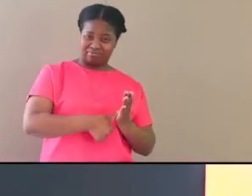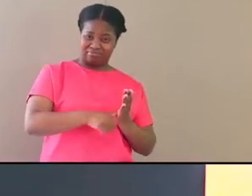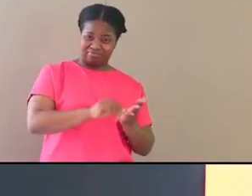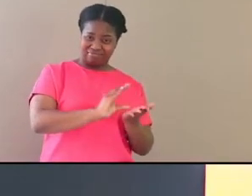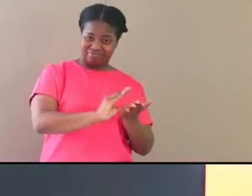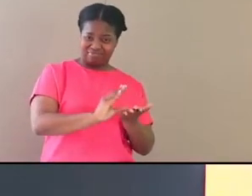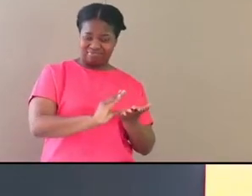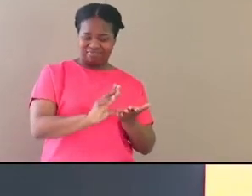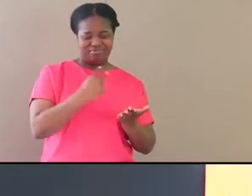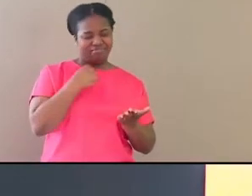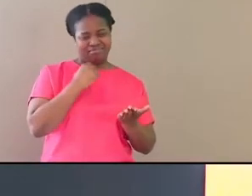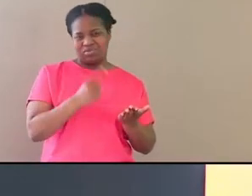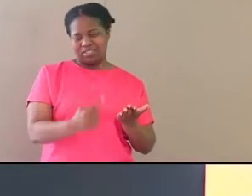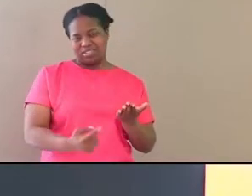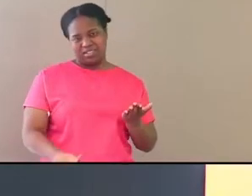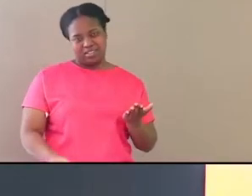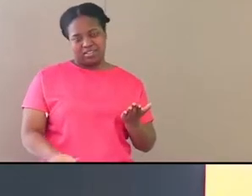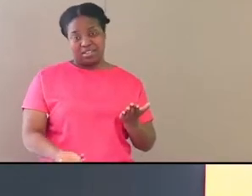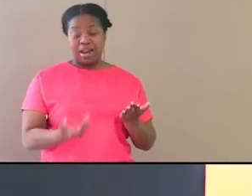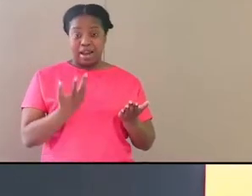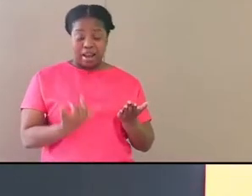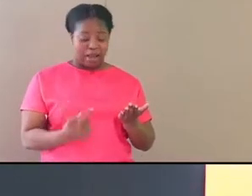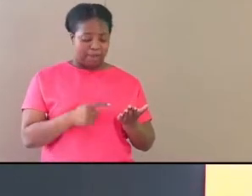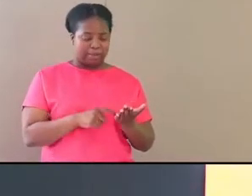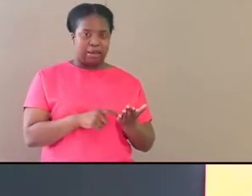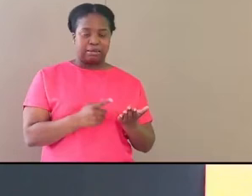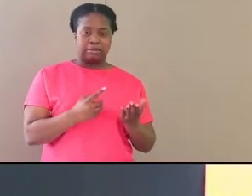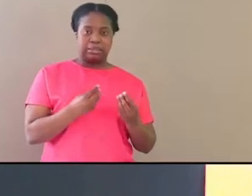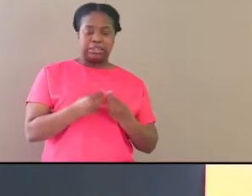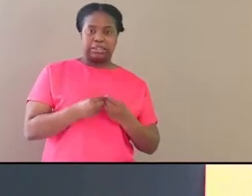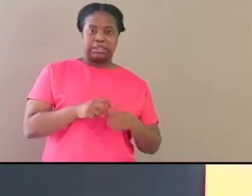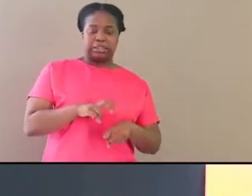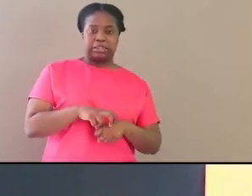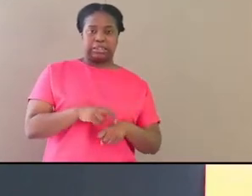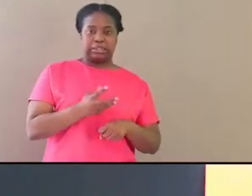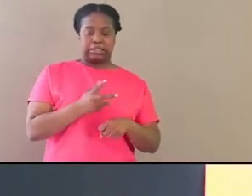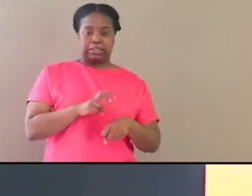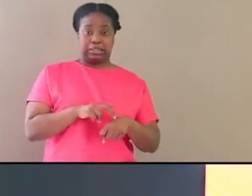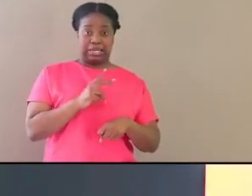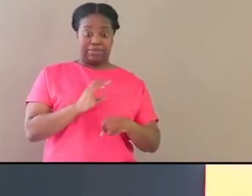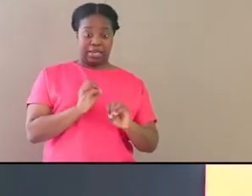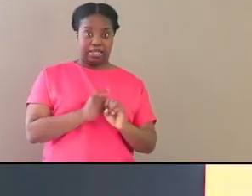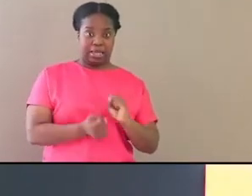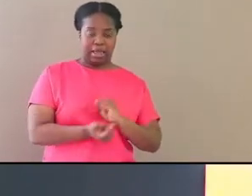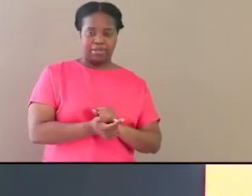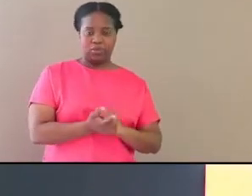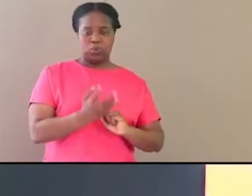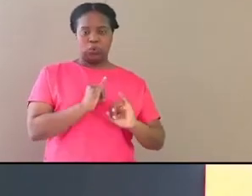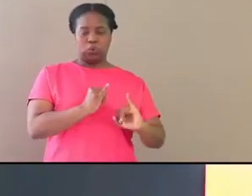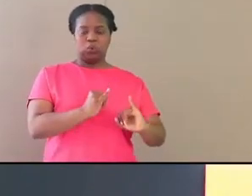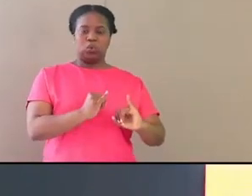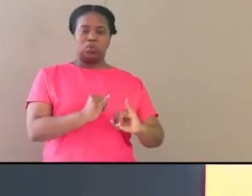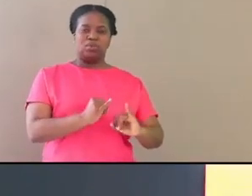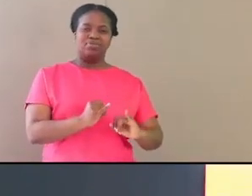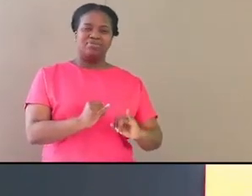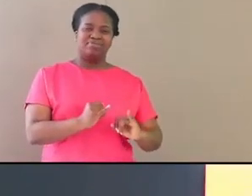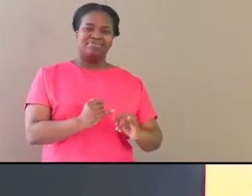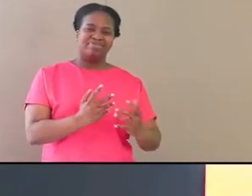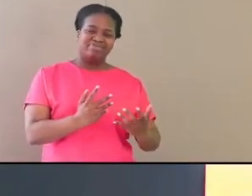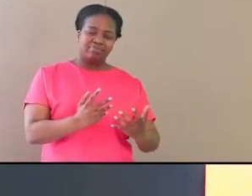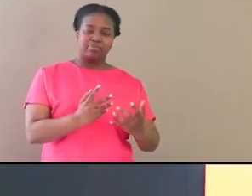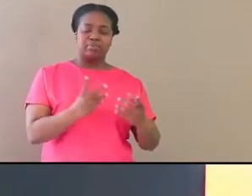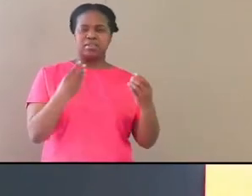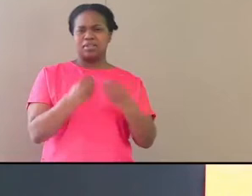emergency state because that's where we are. We're now on perpetual and continuous emergency. And I think